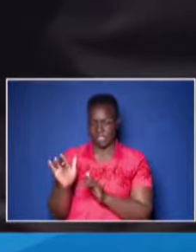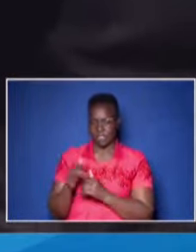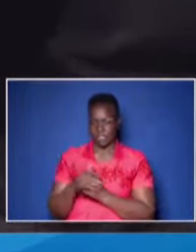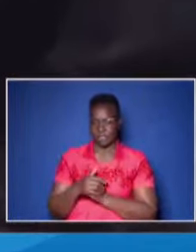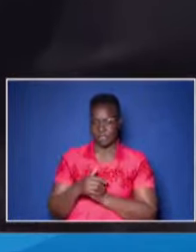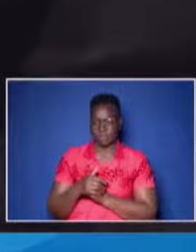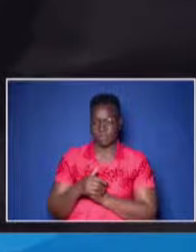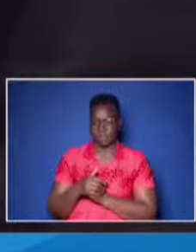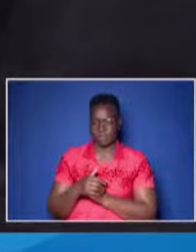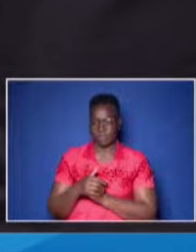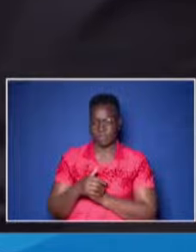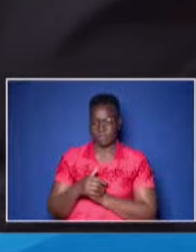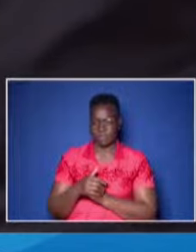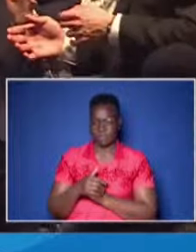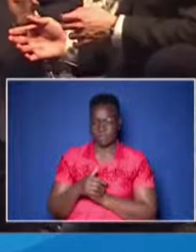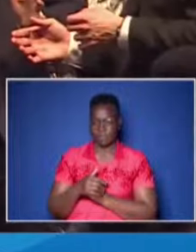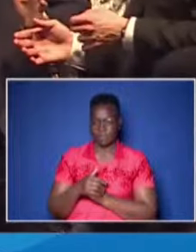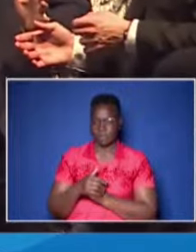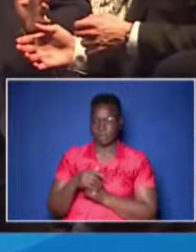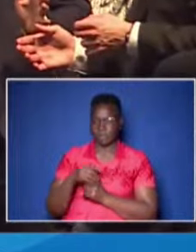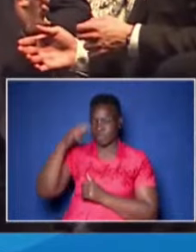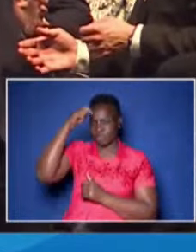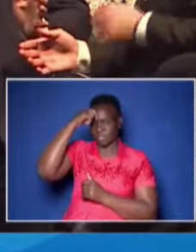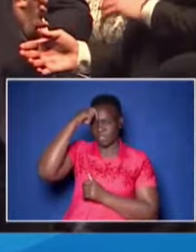touch with wisdom